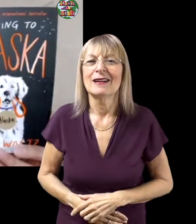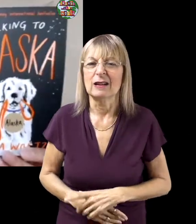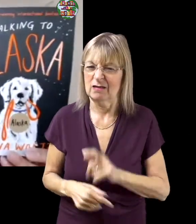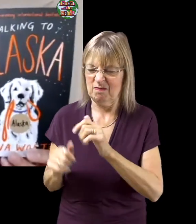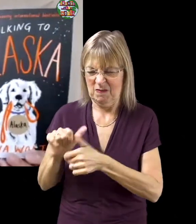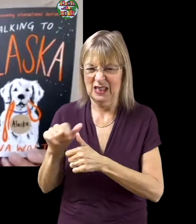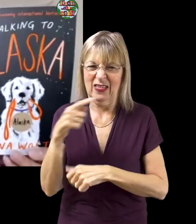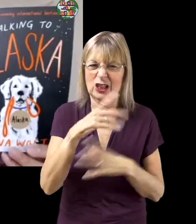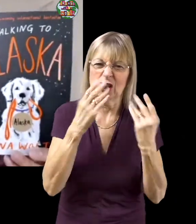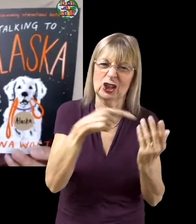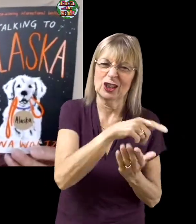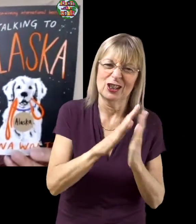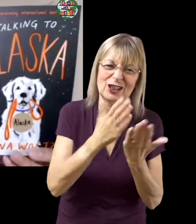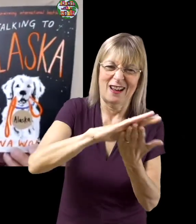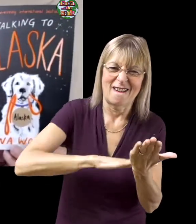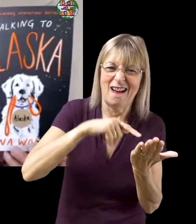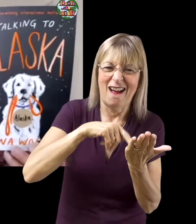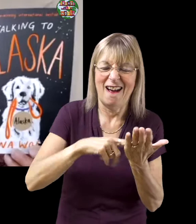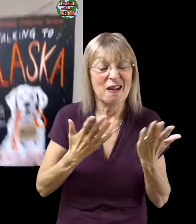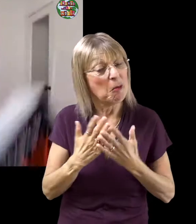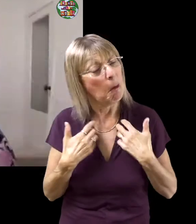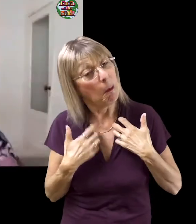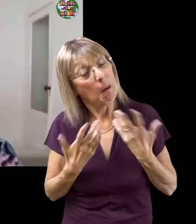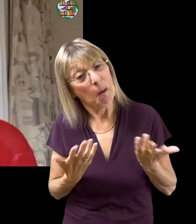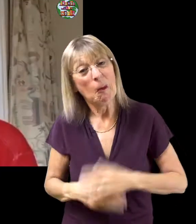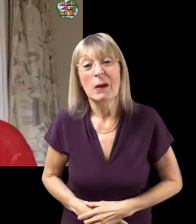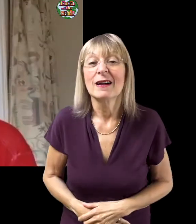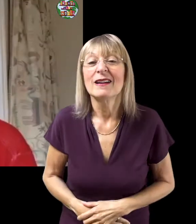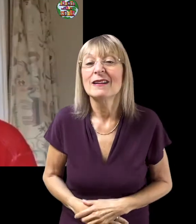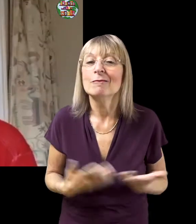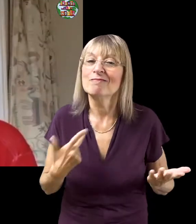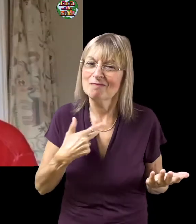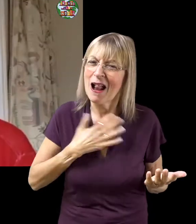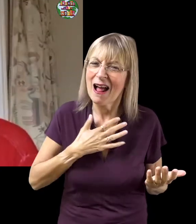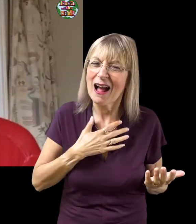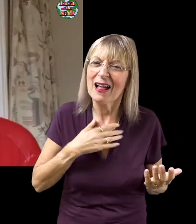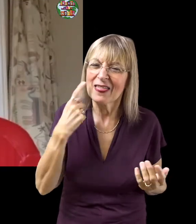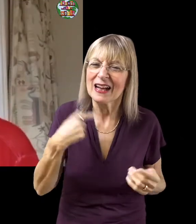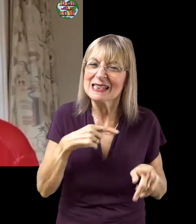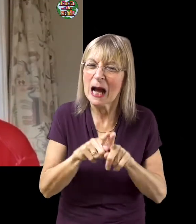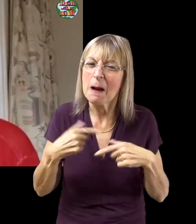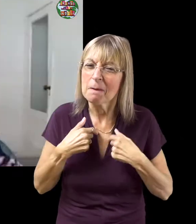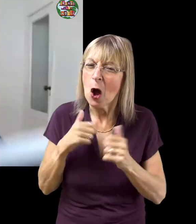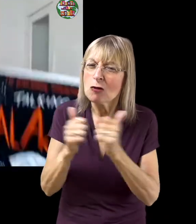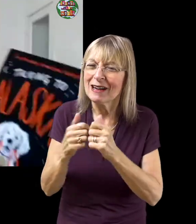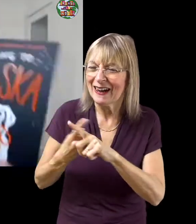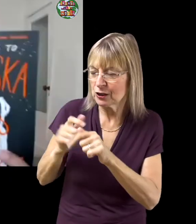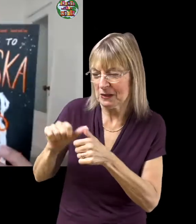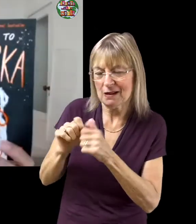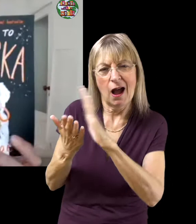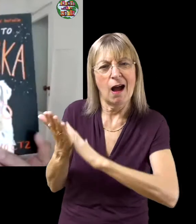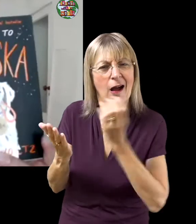cover, and they like it better than the Dutch one. Interesting. Yeah, which is, well, I think I like